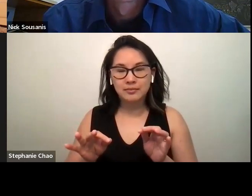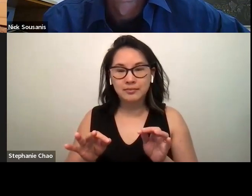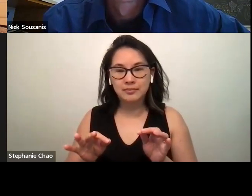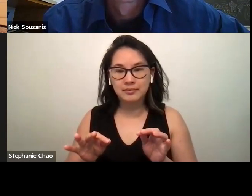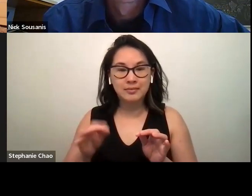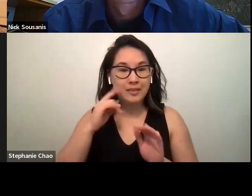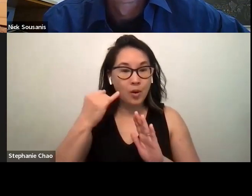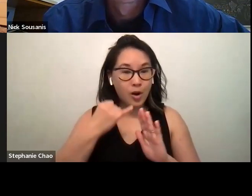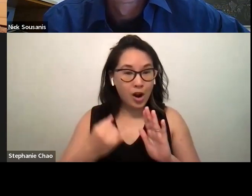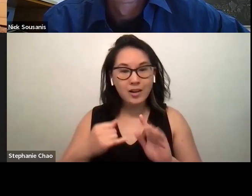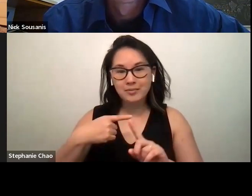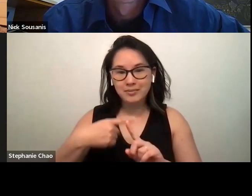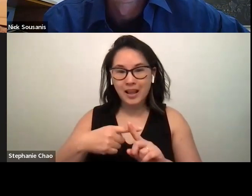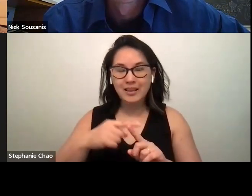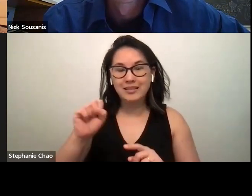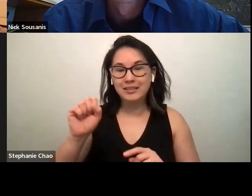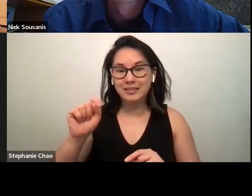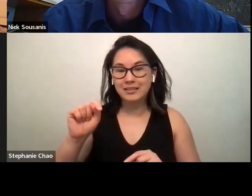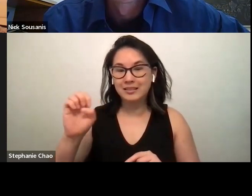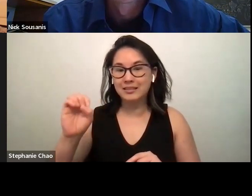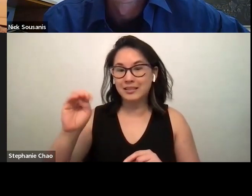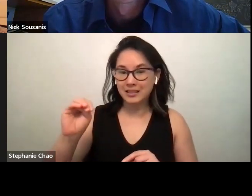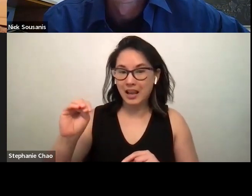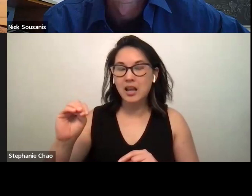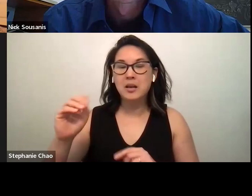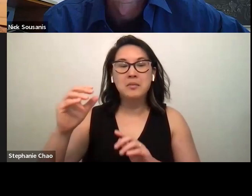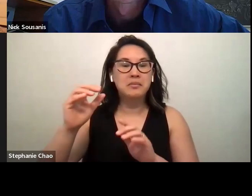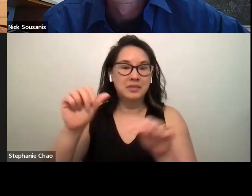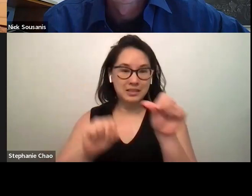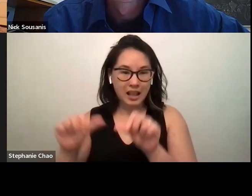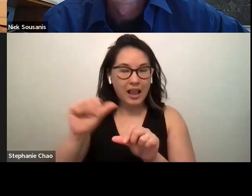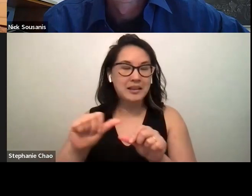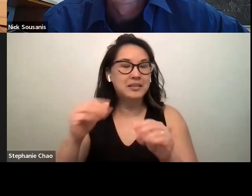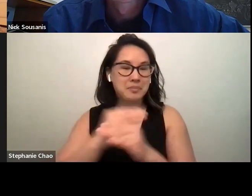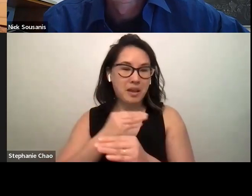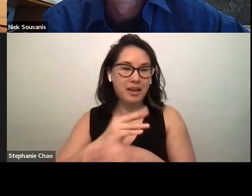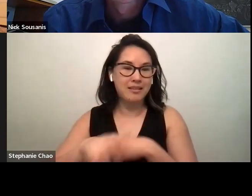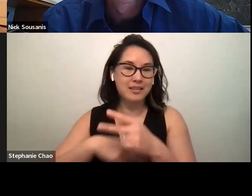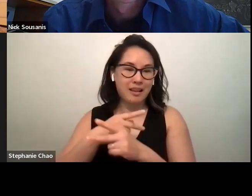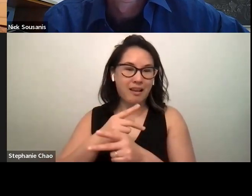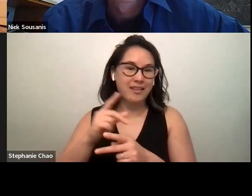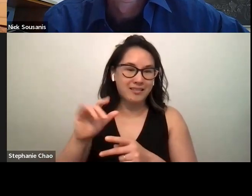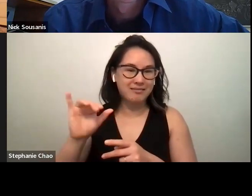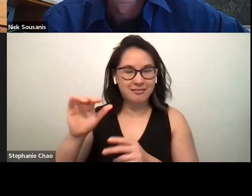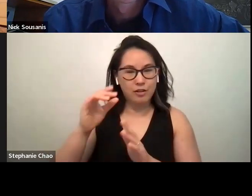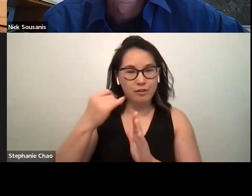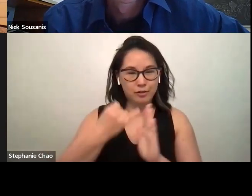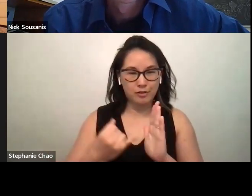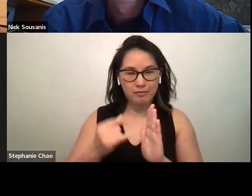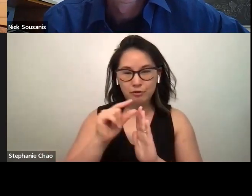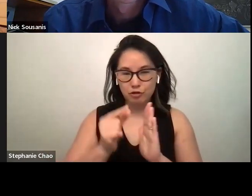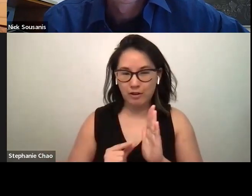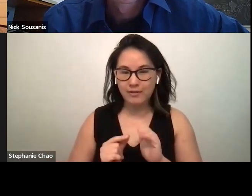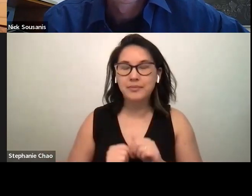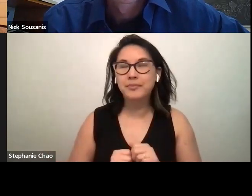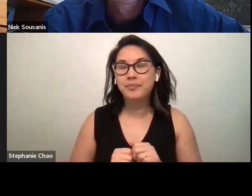arts and also STEM, science and math type graphics. So access to